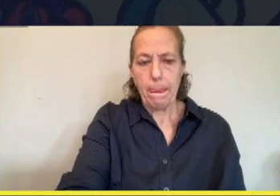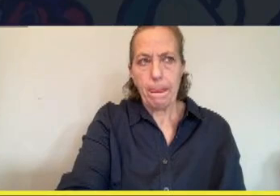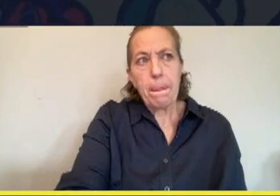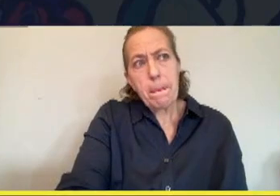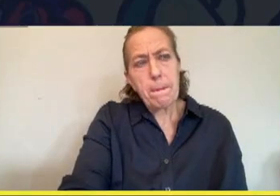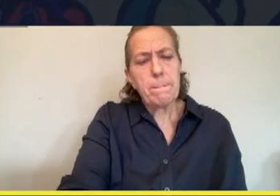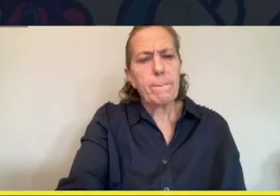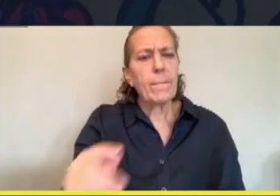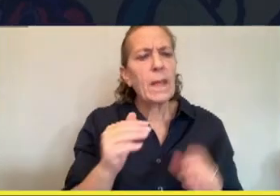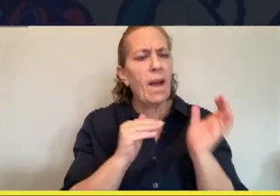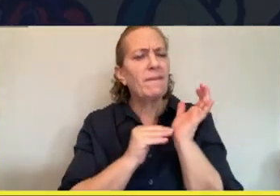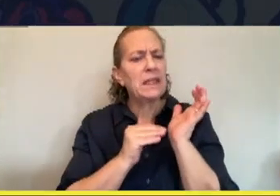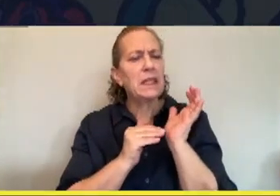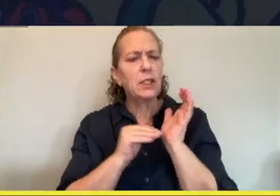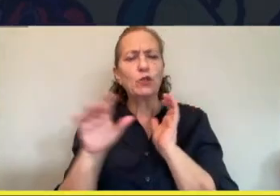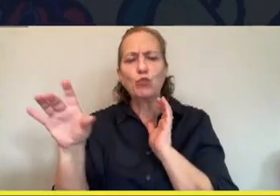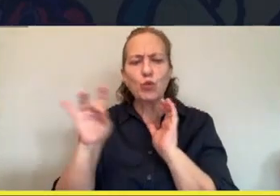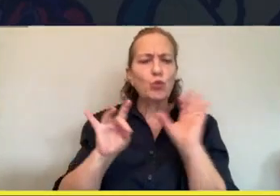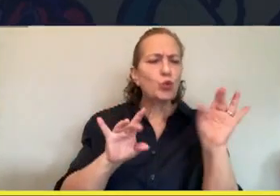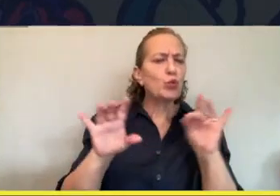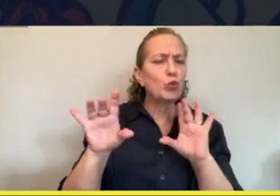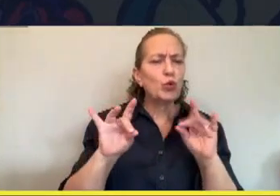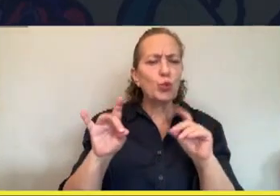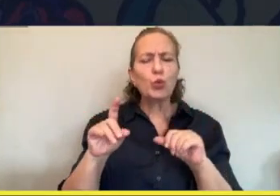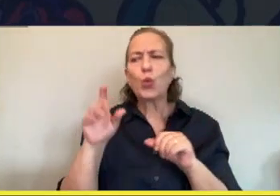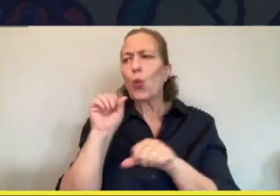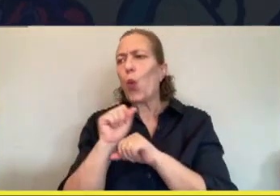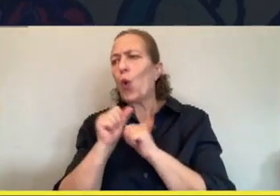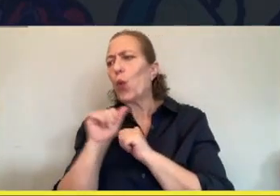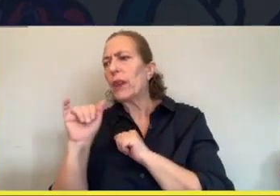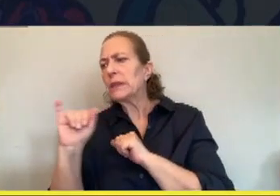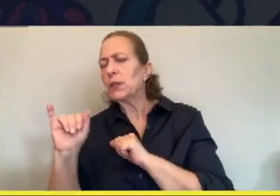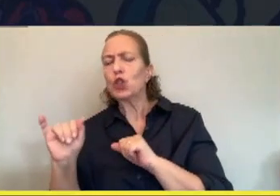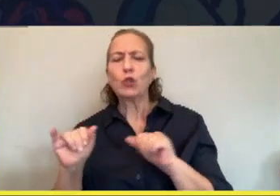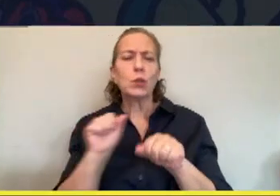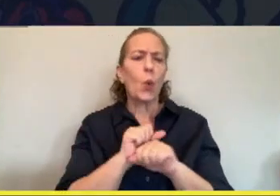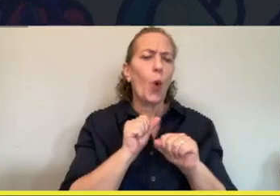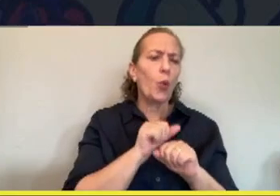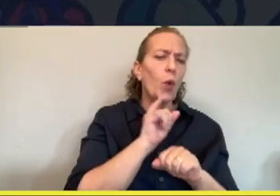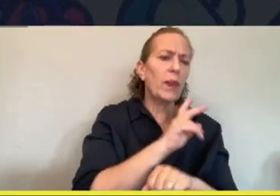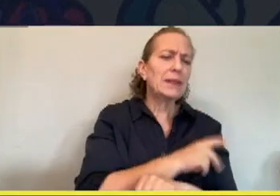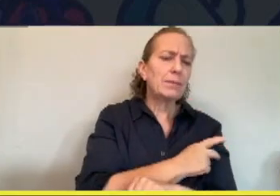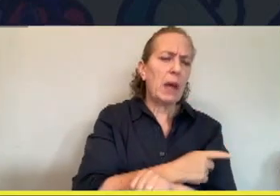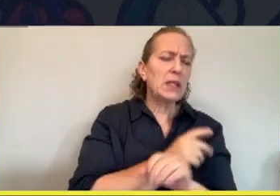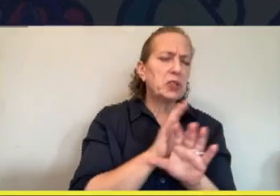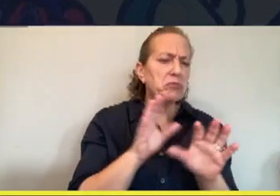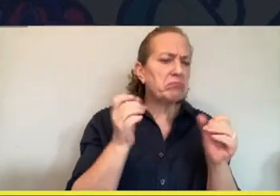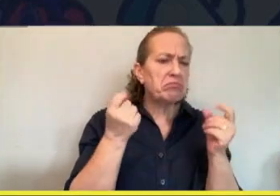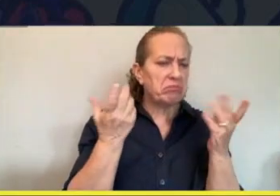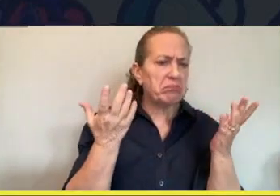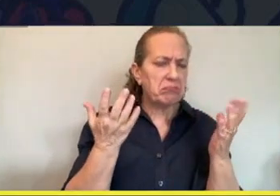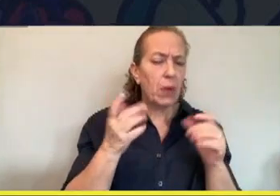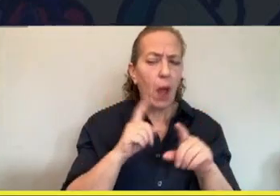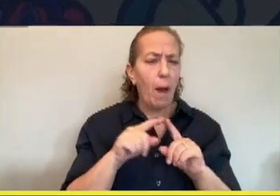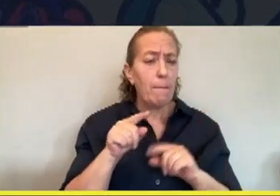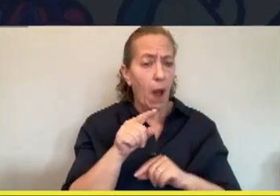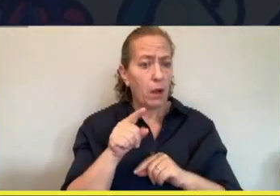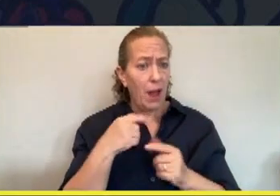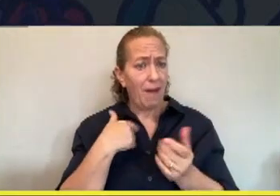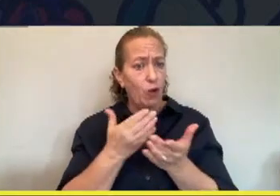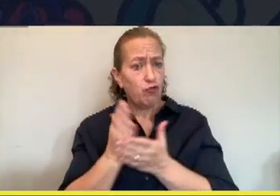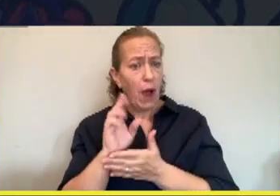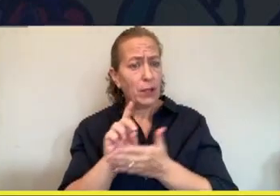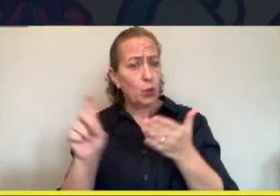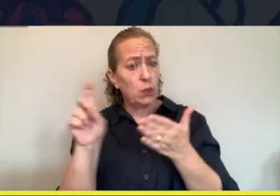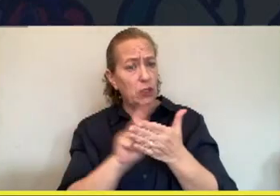time about what insurance they take or what patients they see. But the laws are very clear. Physicians do not have the right to discriminate against people with